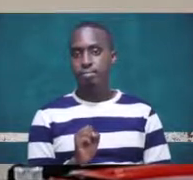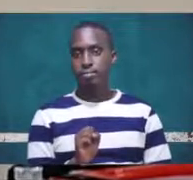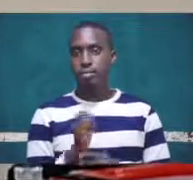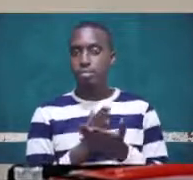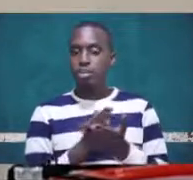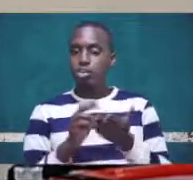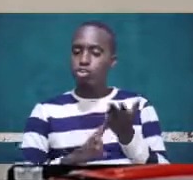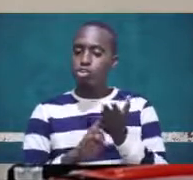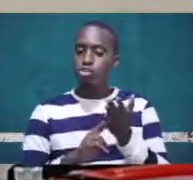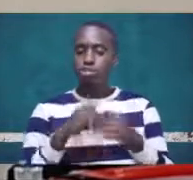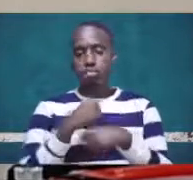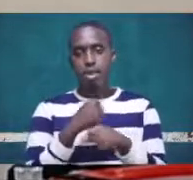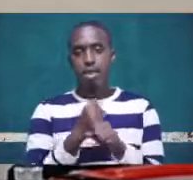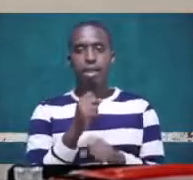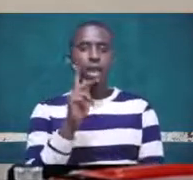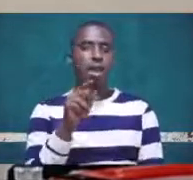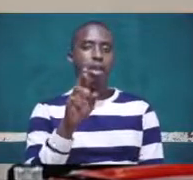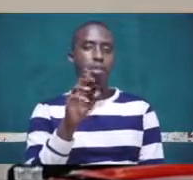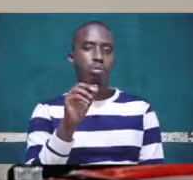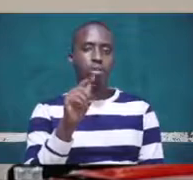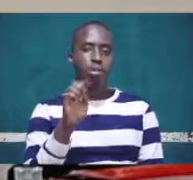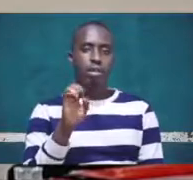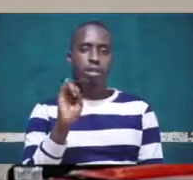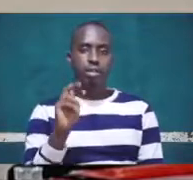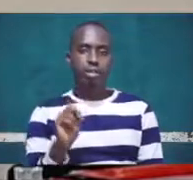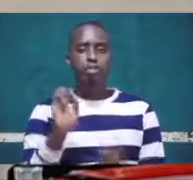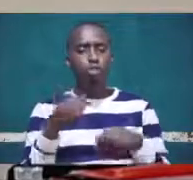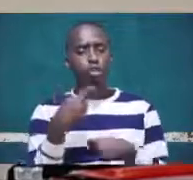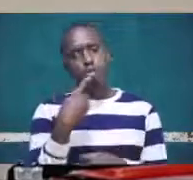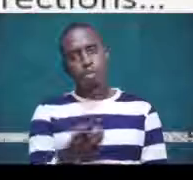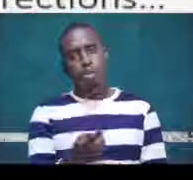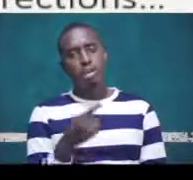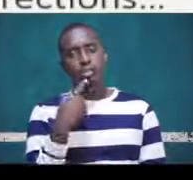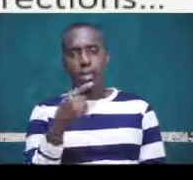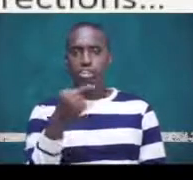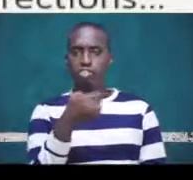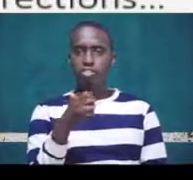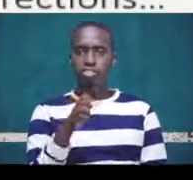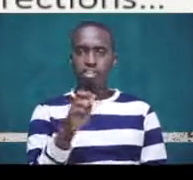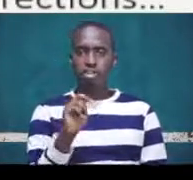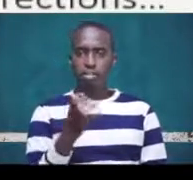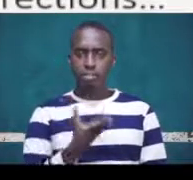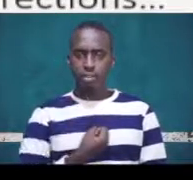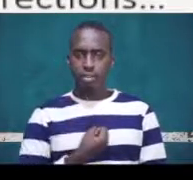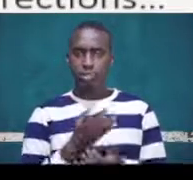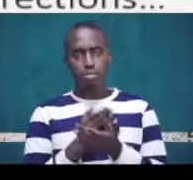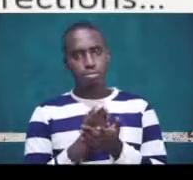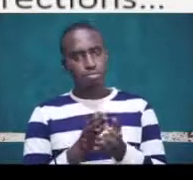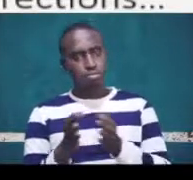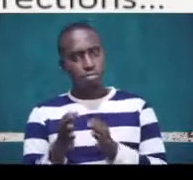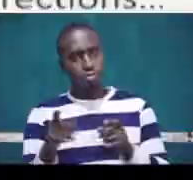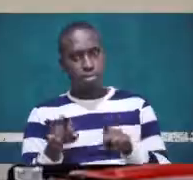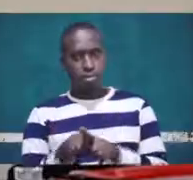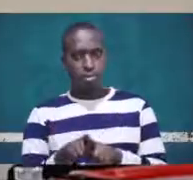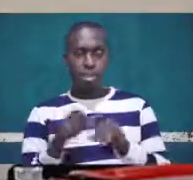is used to make a protein, then we shall say, now, the genes we have been displayed, that we do possess